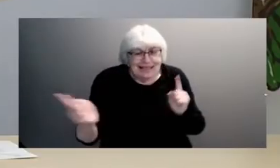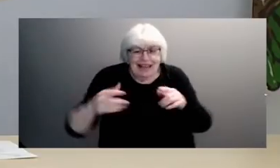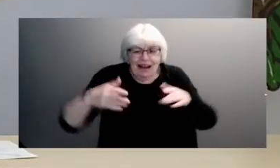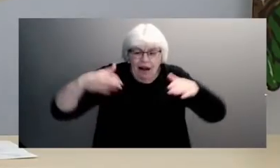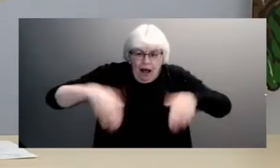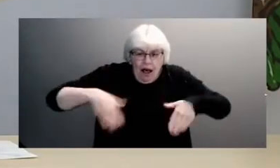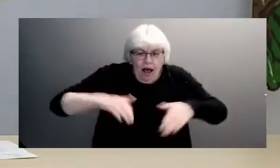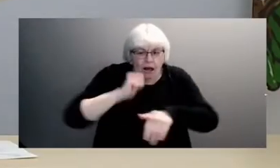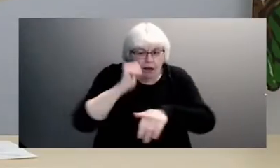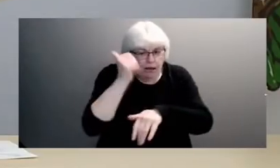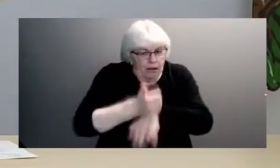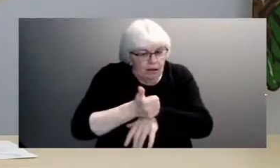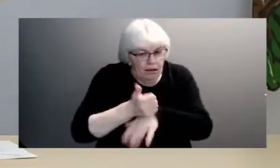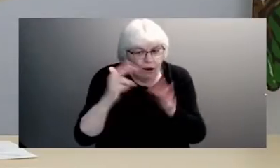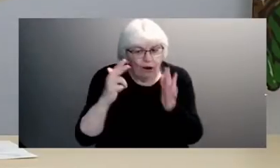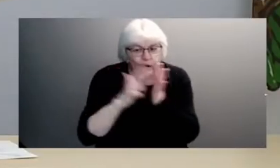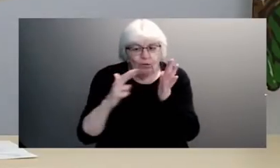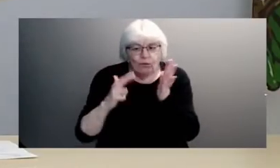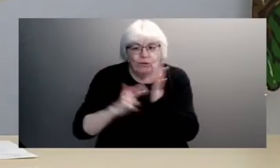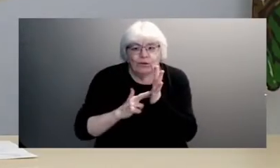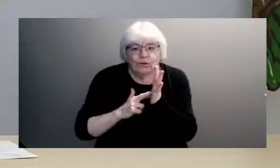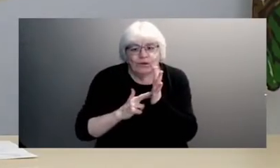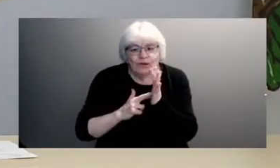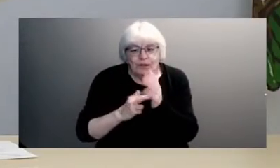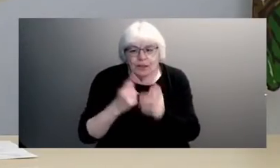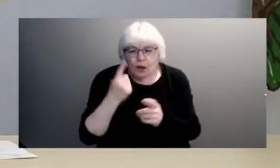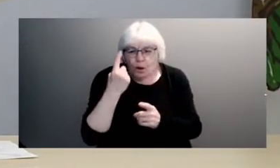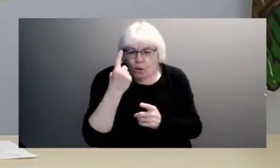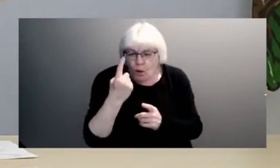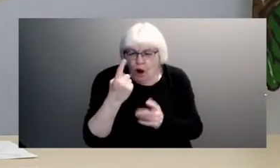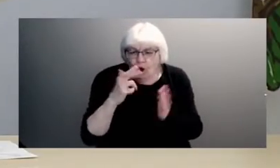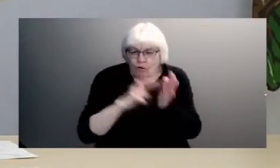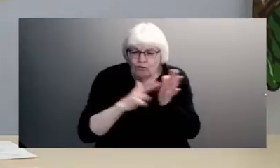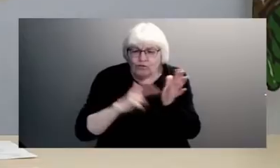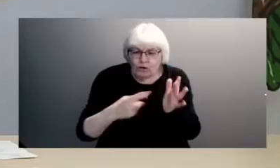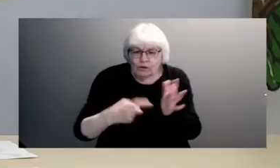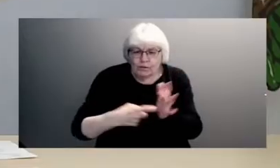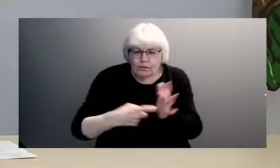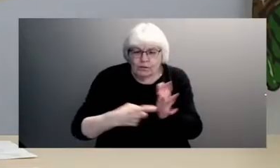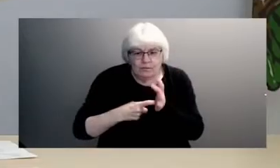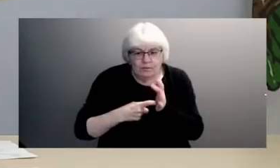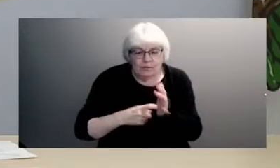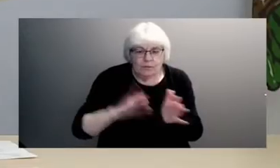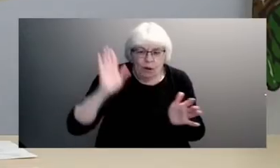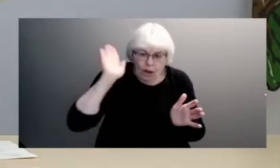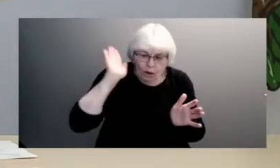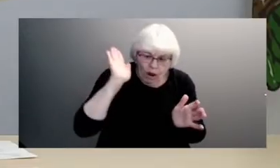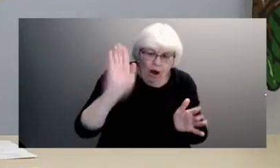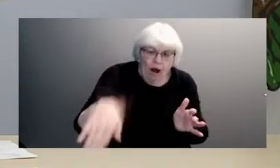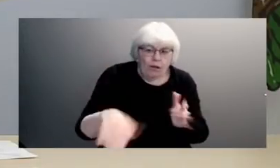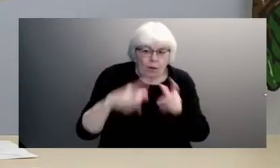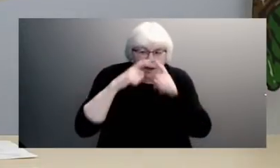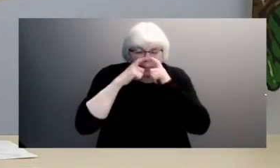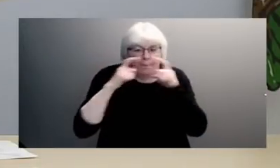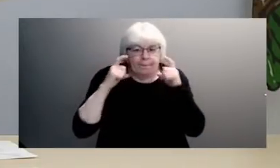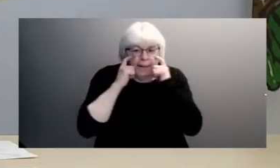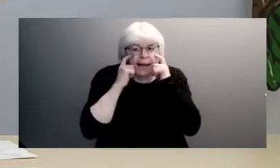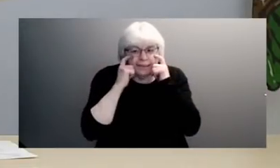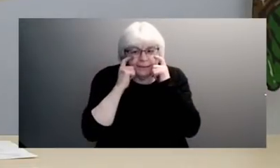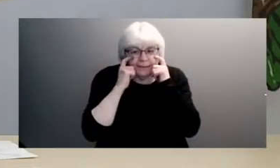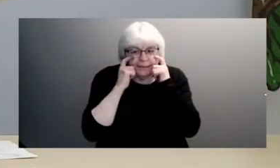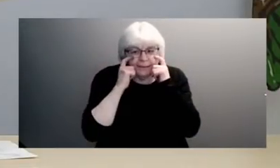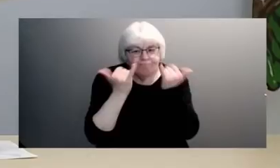all times. And if we need to make an adjustment, we will. We're starting in a slightly different place than Nova Scotia and New